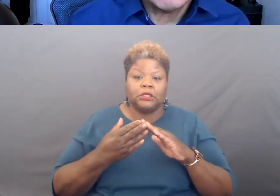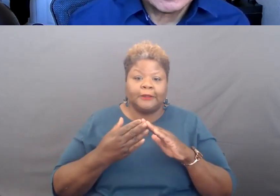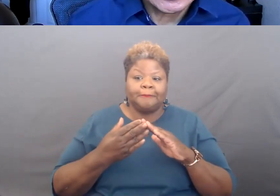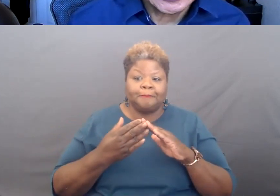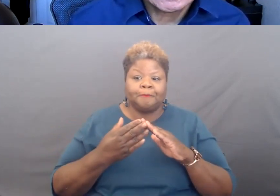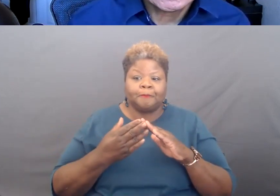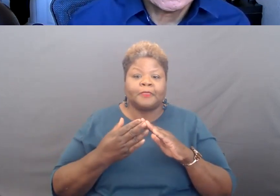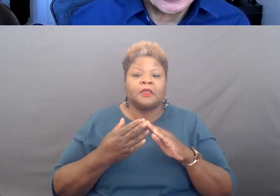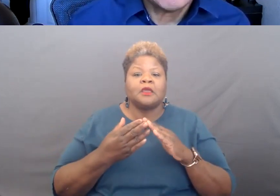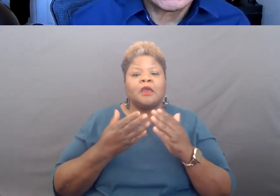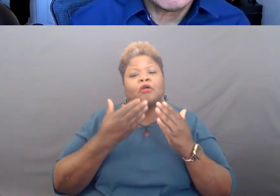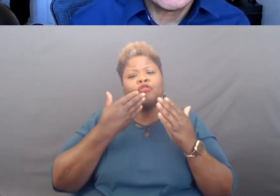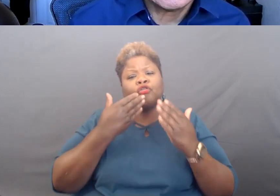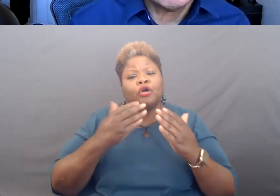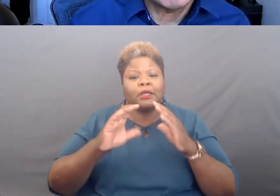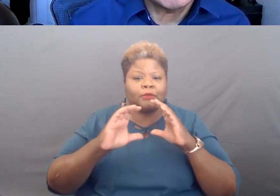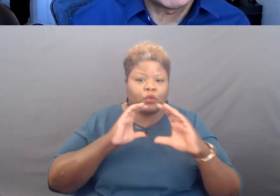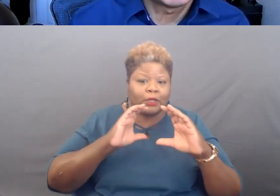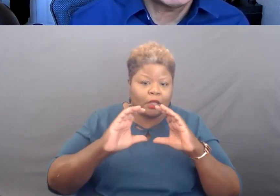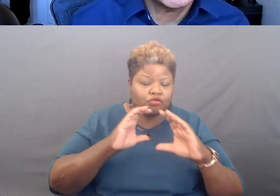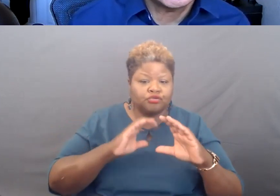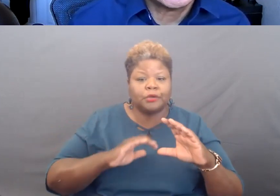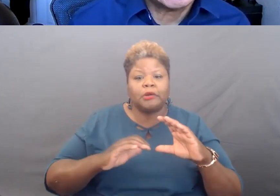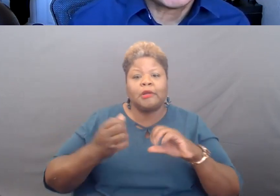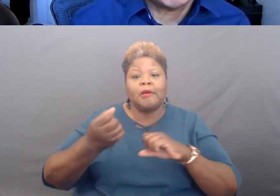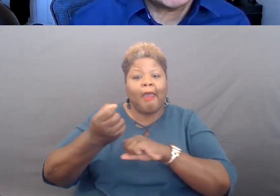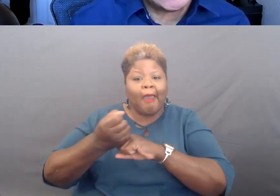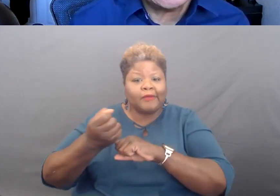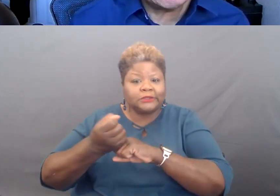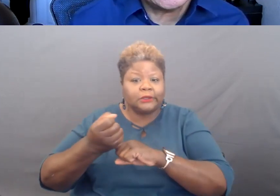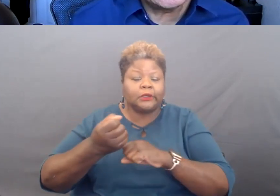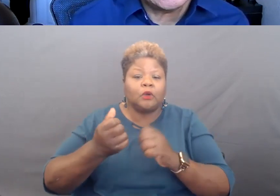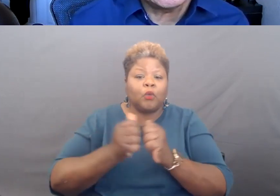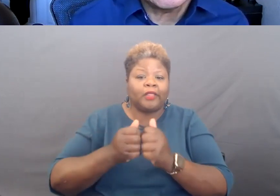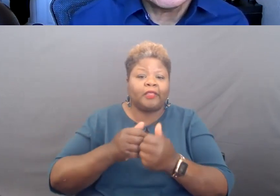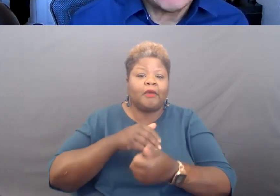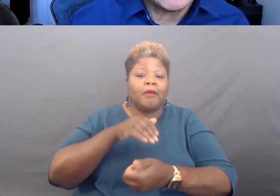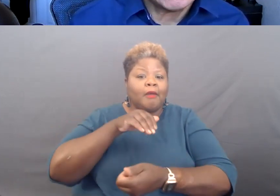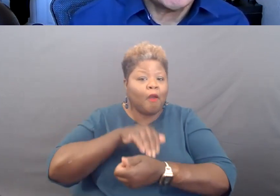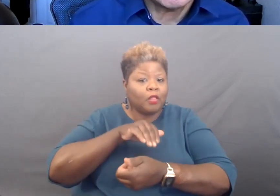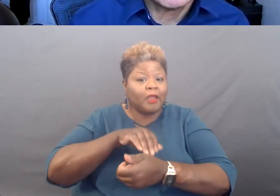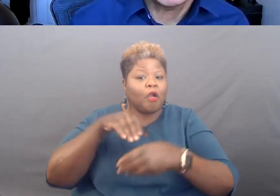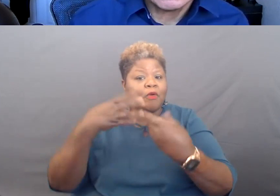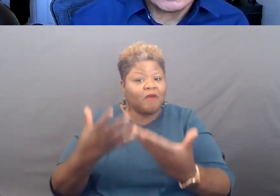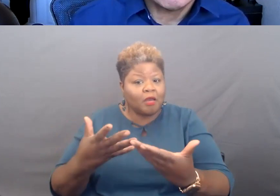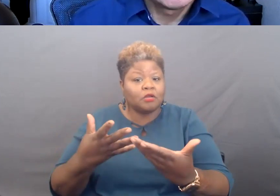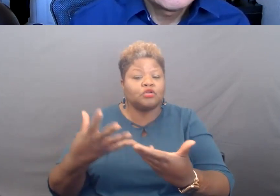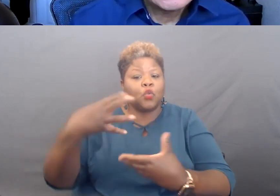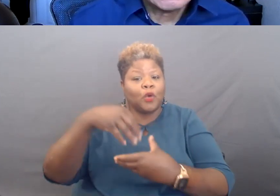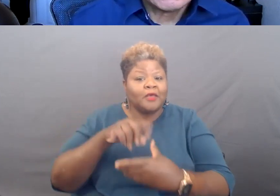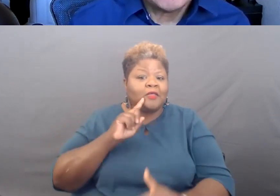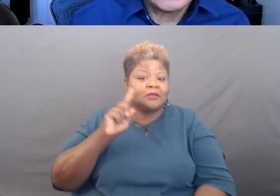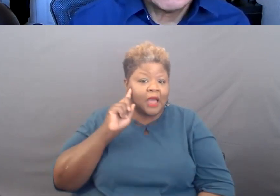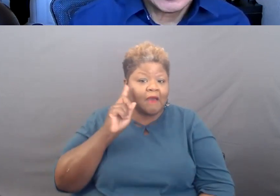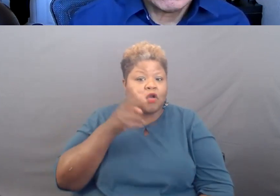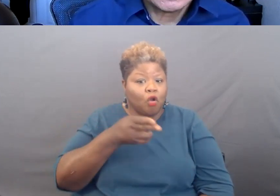effective communication, advocacy between like healthcare providers and the deaf and hard of hearing communities